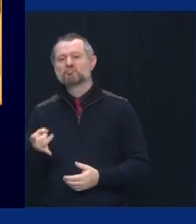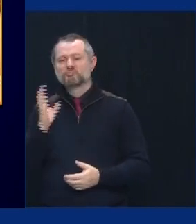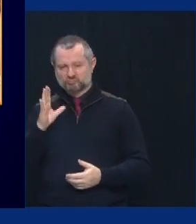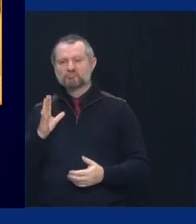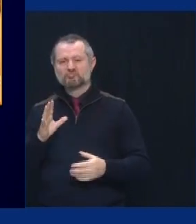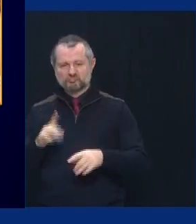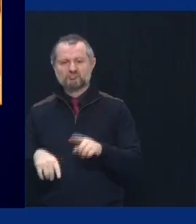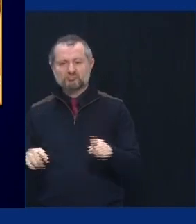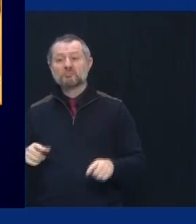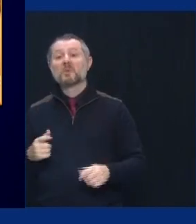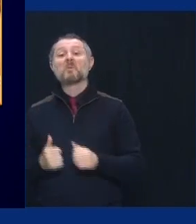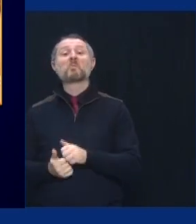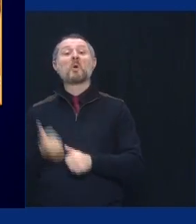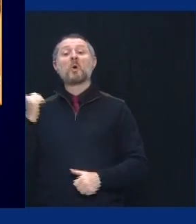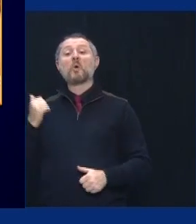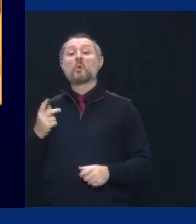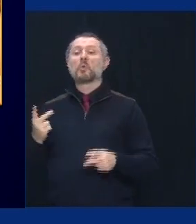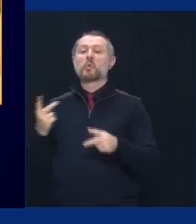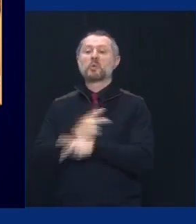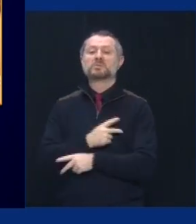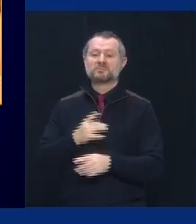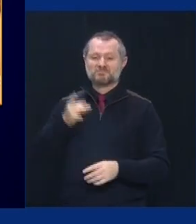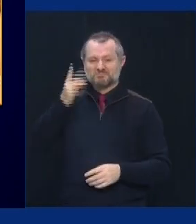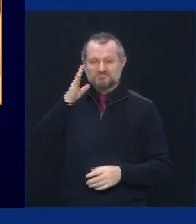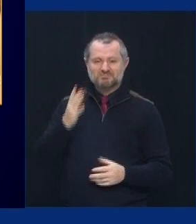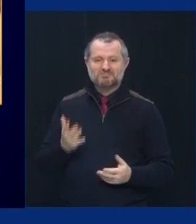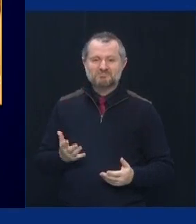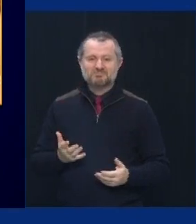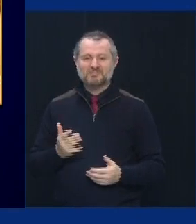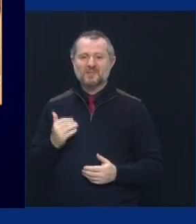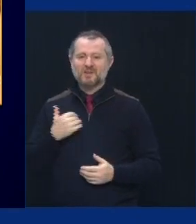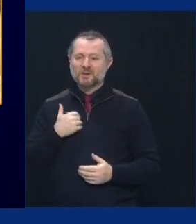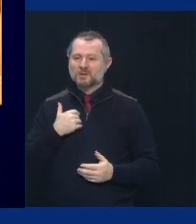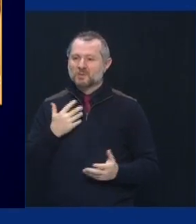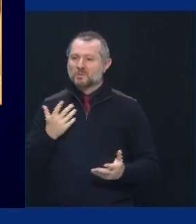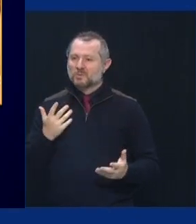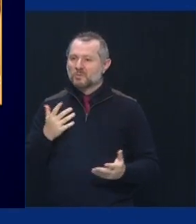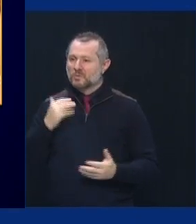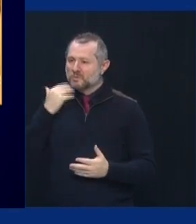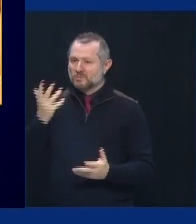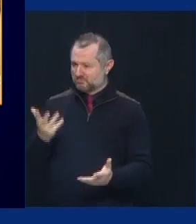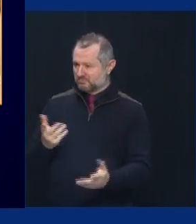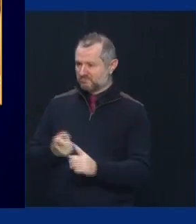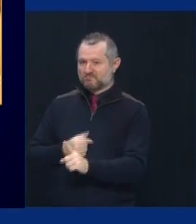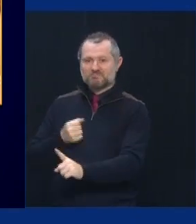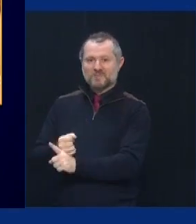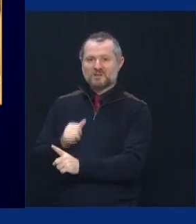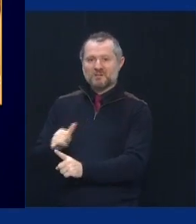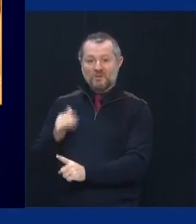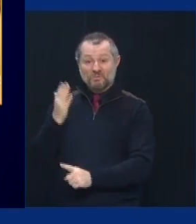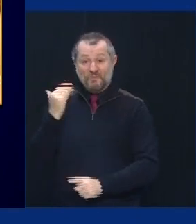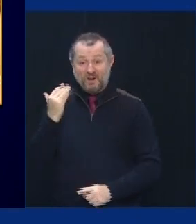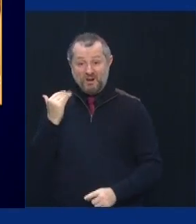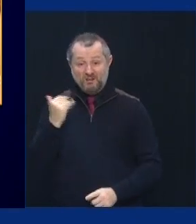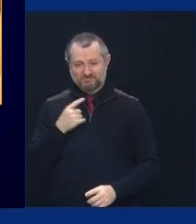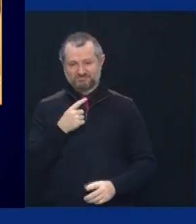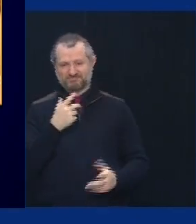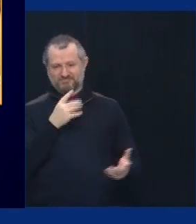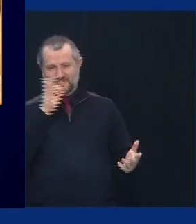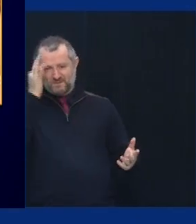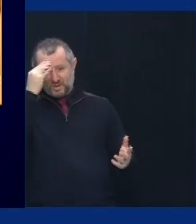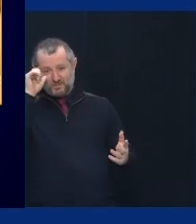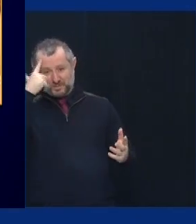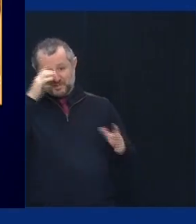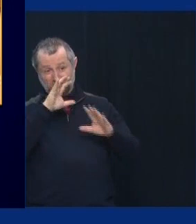the most devastating is that we really don't know all of the impact, because this administration has